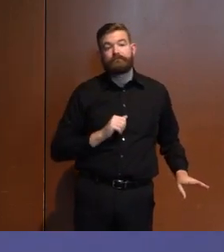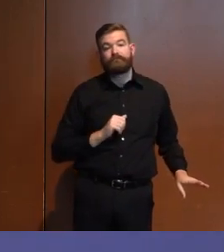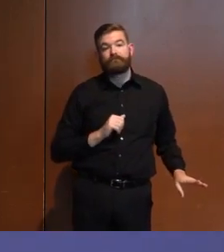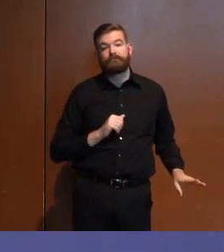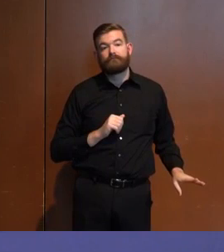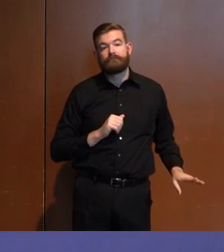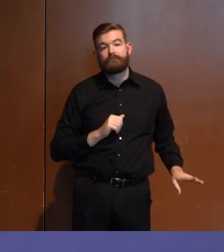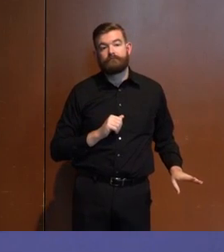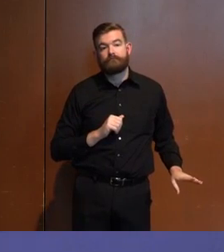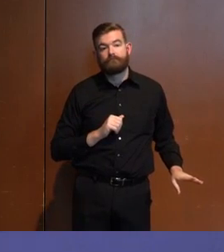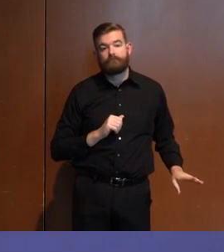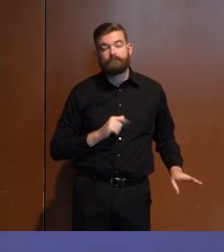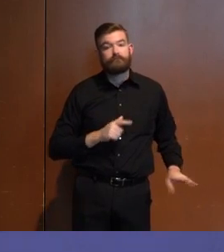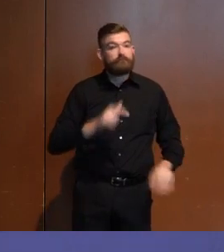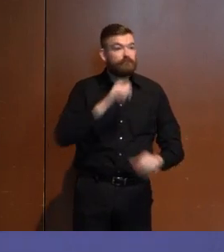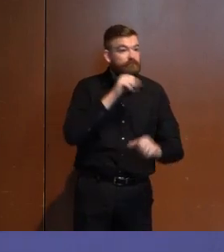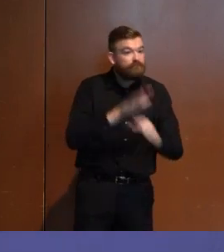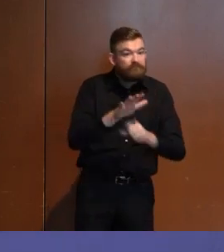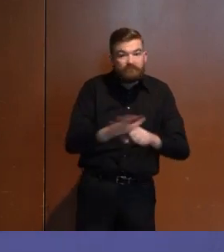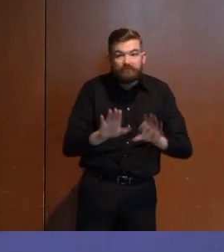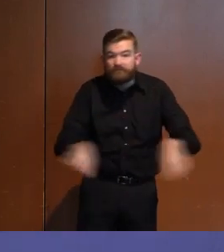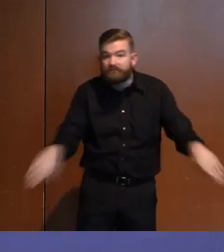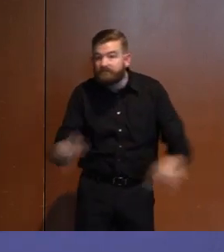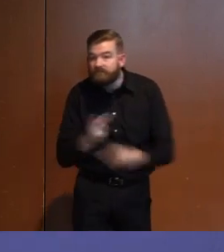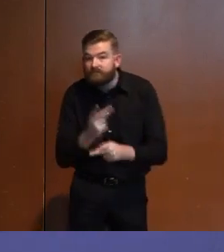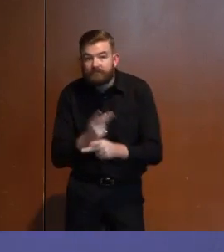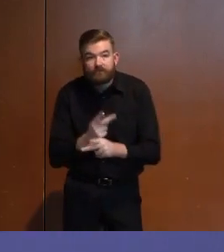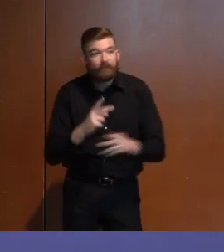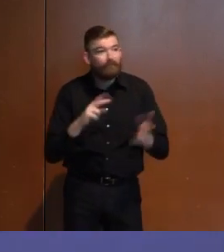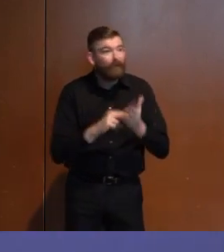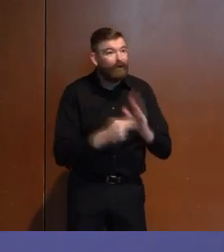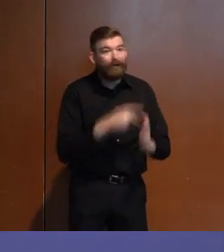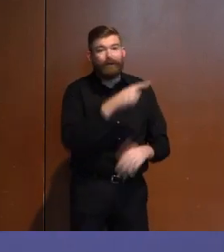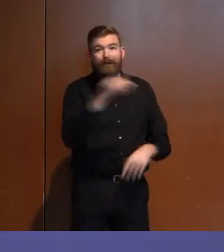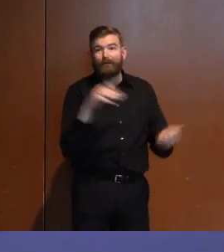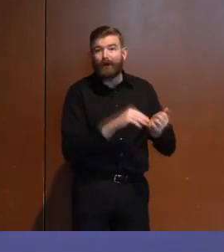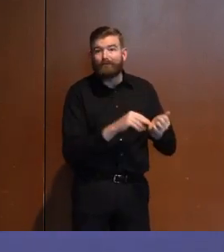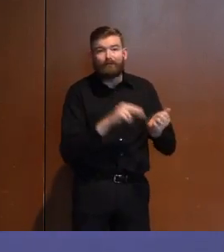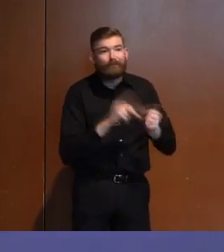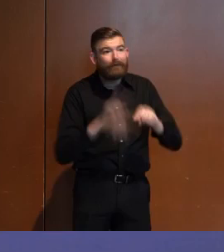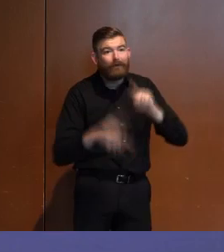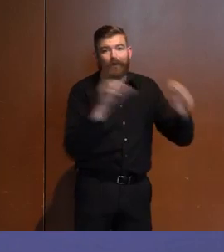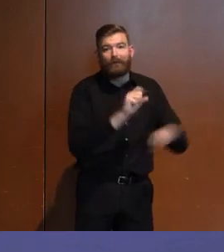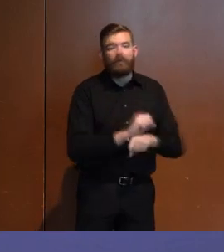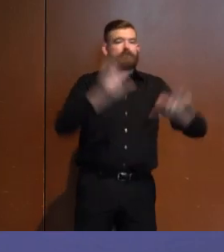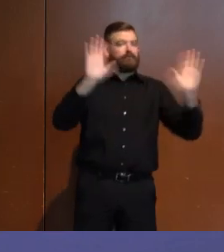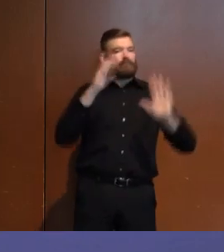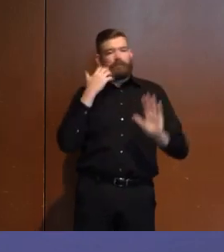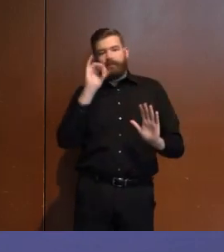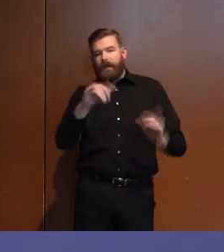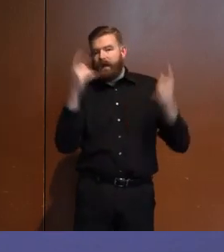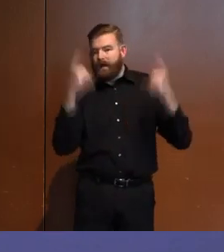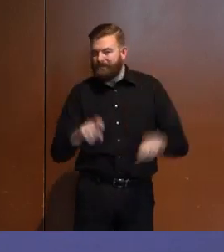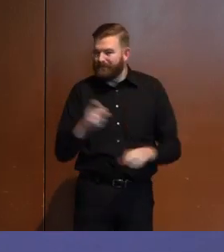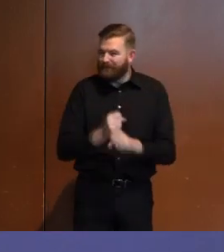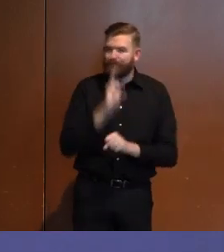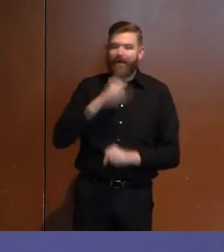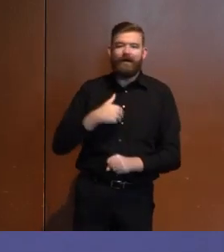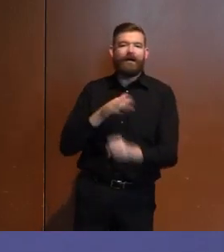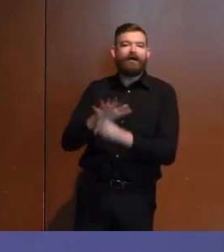our response. While these workers commit themselves to our New Jersey family, we will commit to protecting